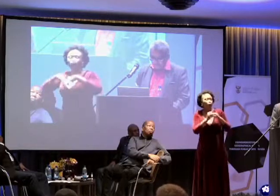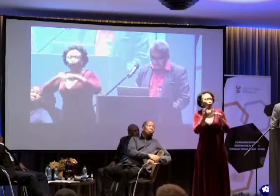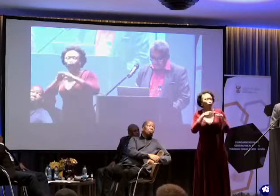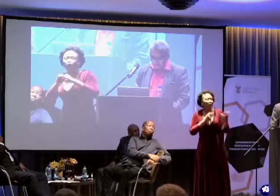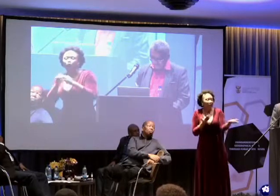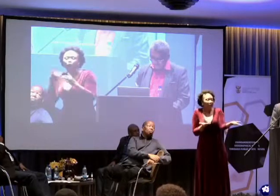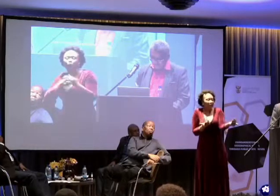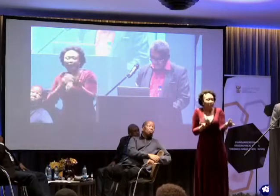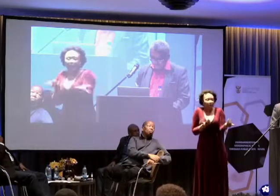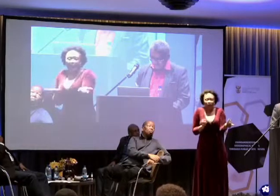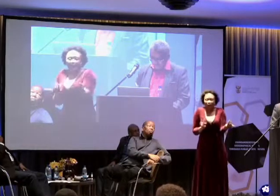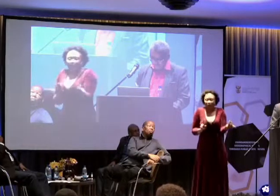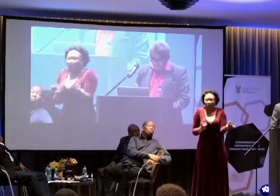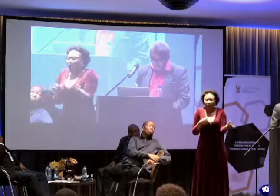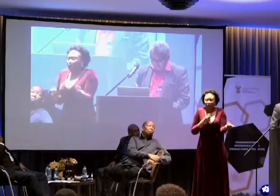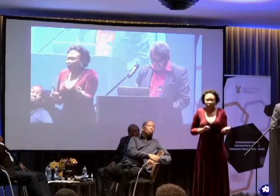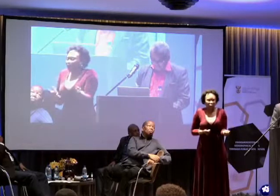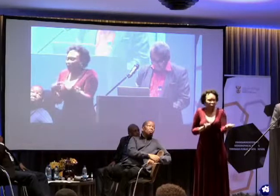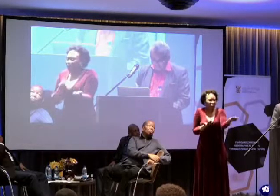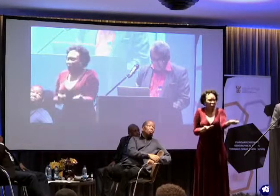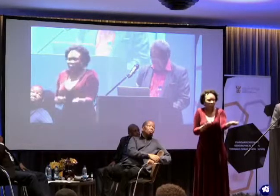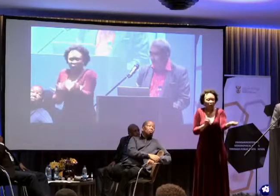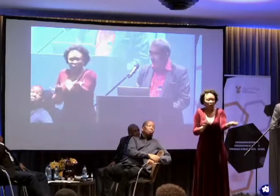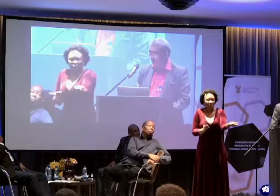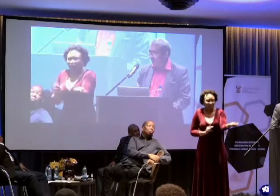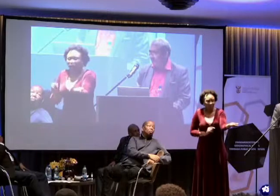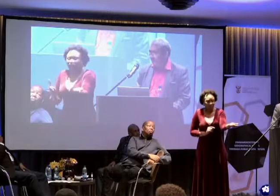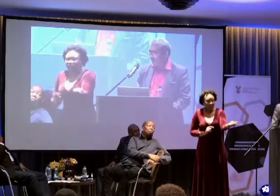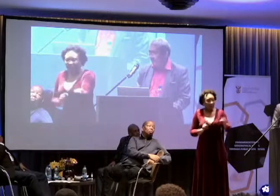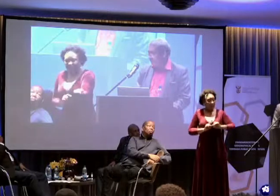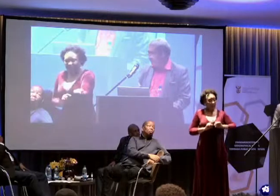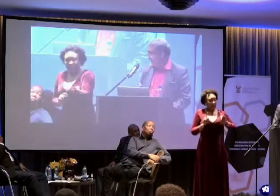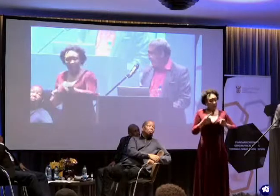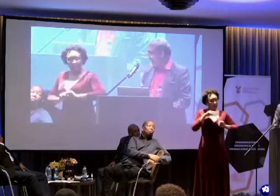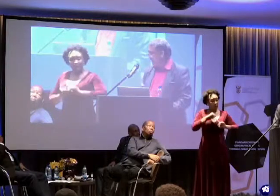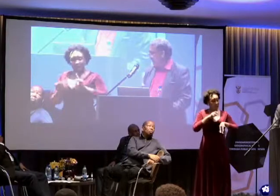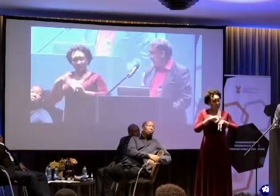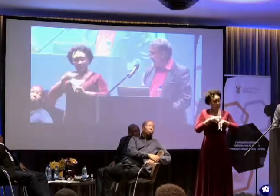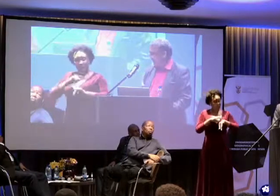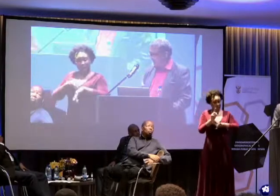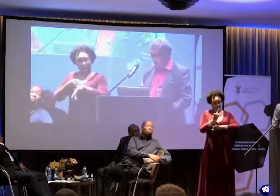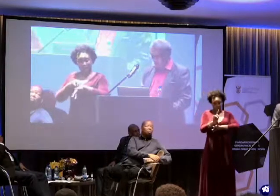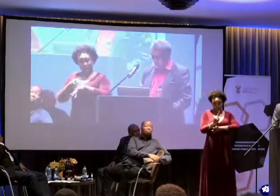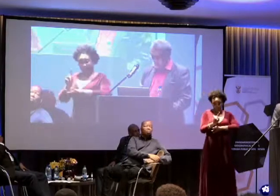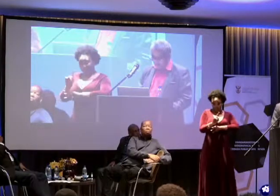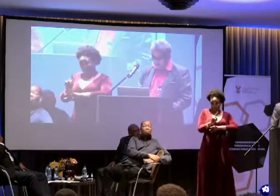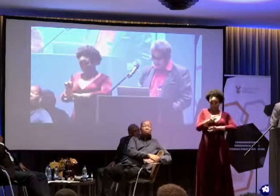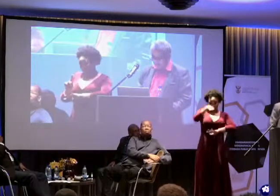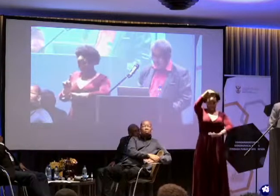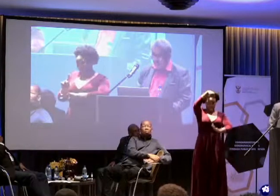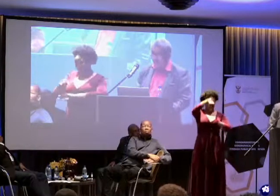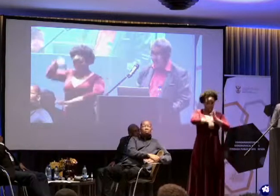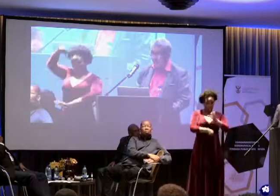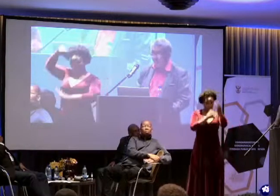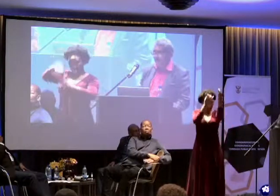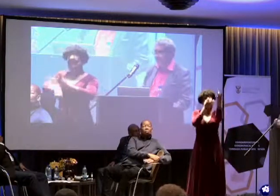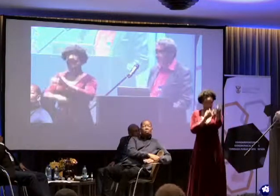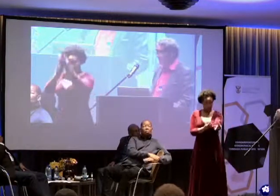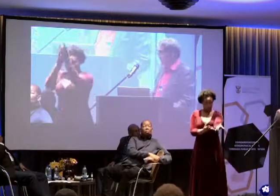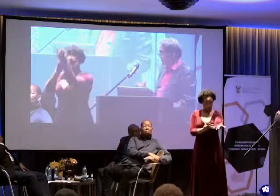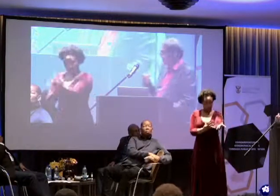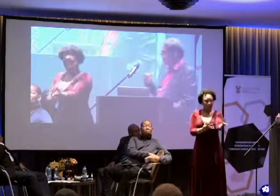our delivery mandate. But for that, we need very much comprehensive information. And within